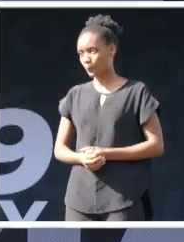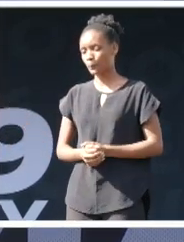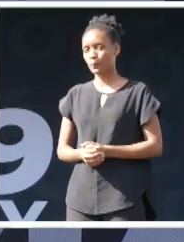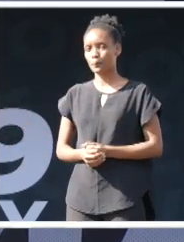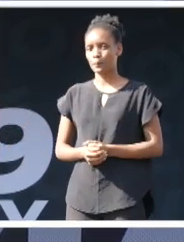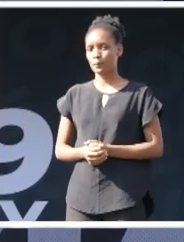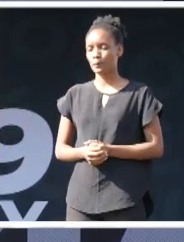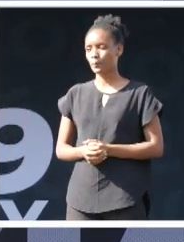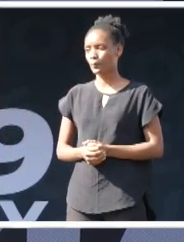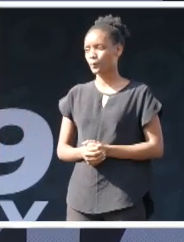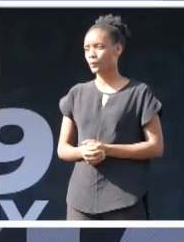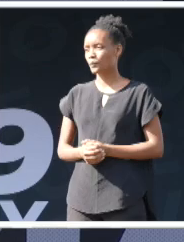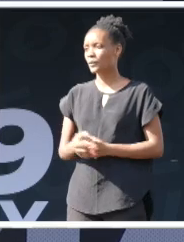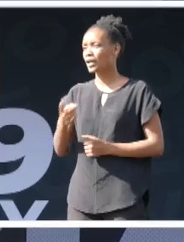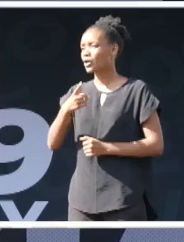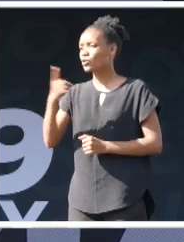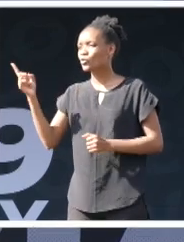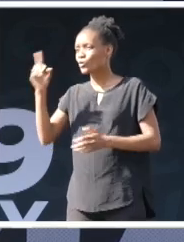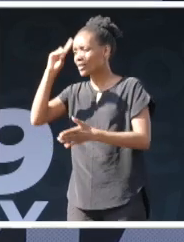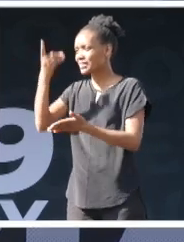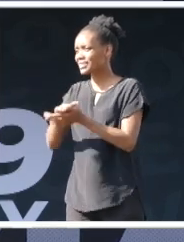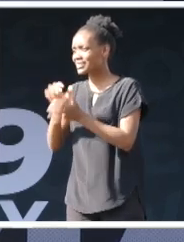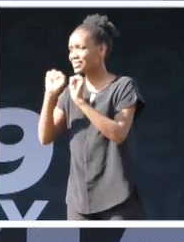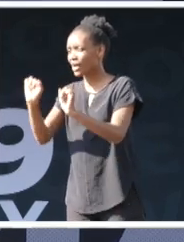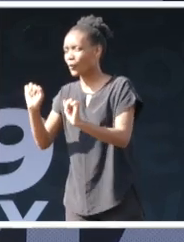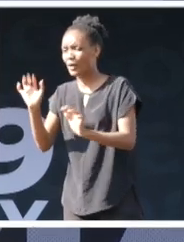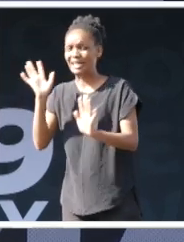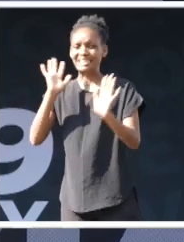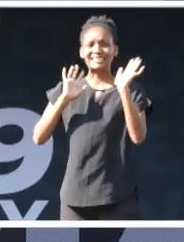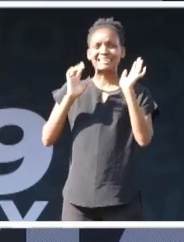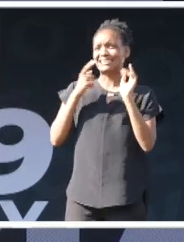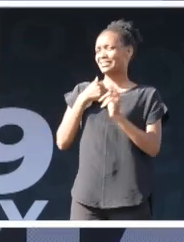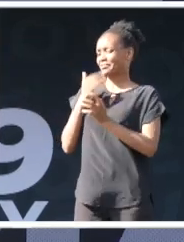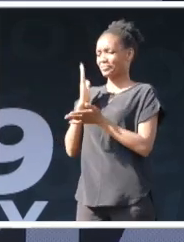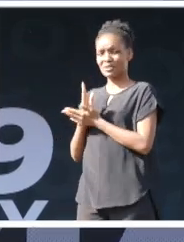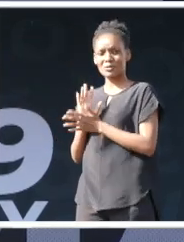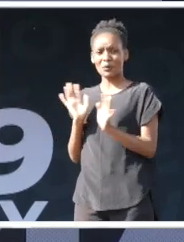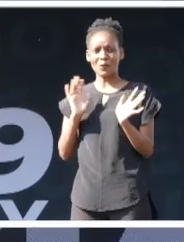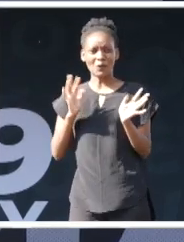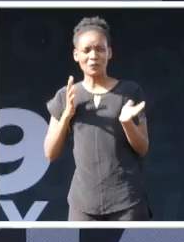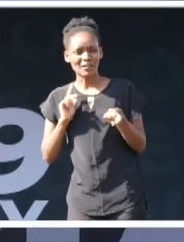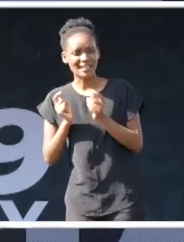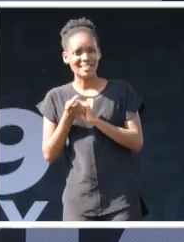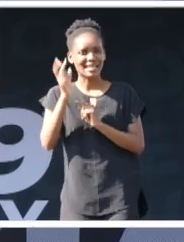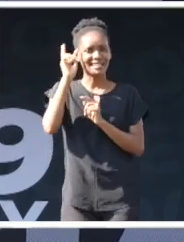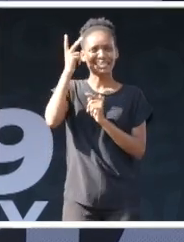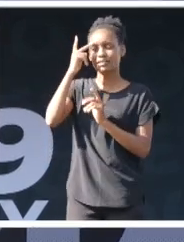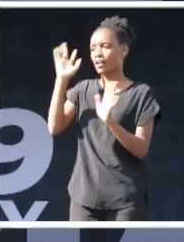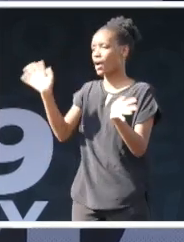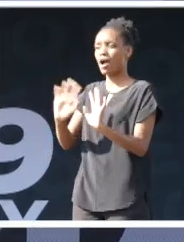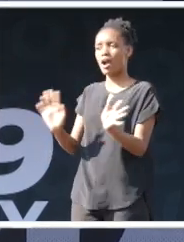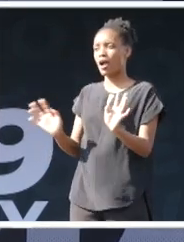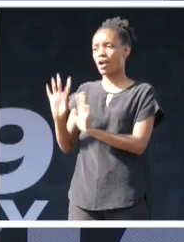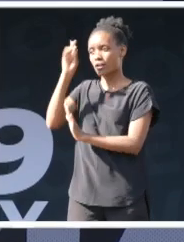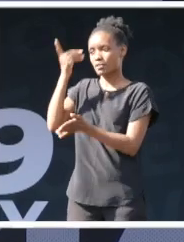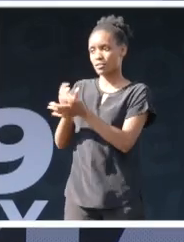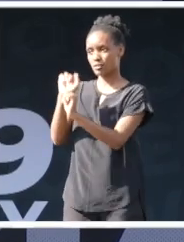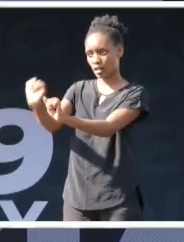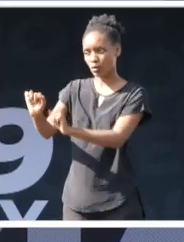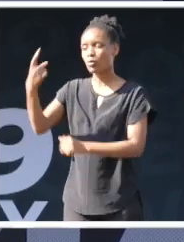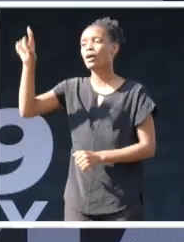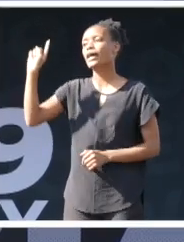you must never doubt the decision that you took. You must never doubt it. It is the right one.